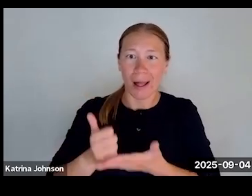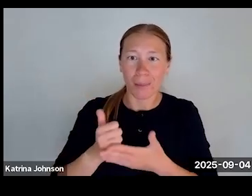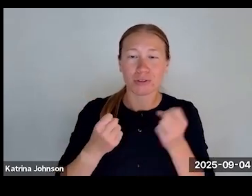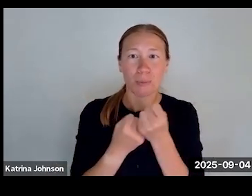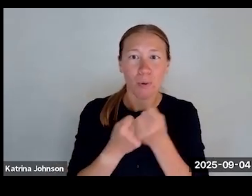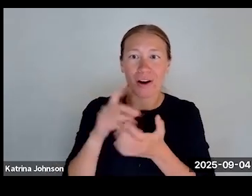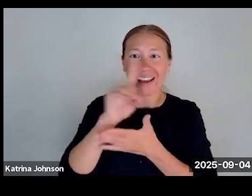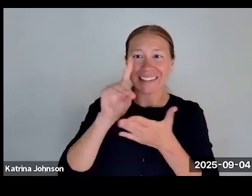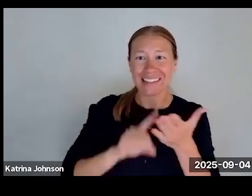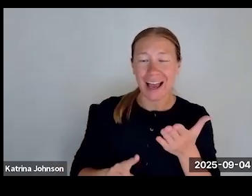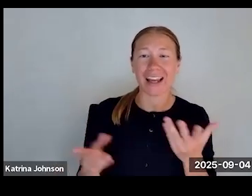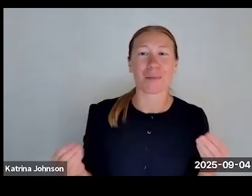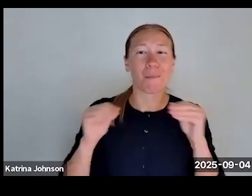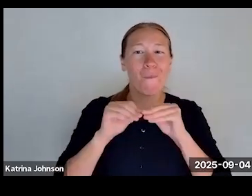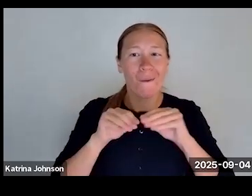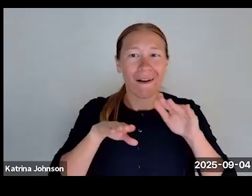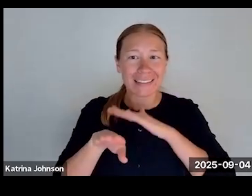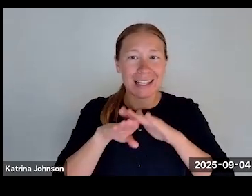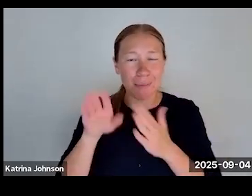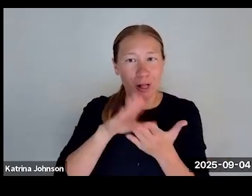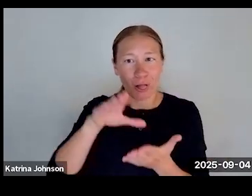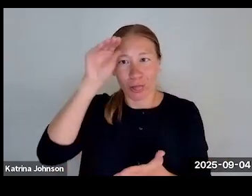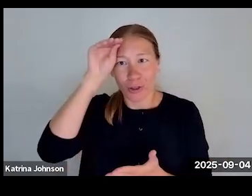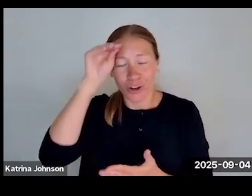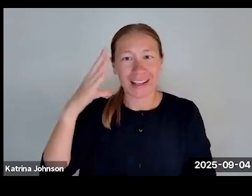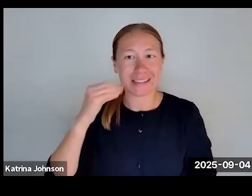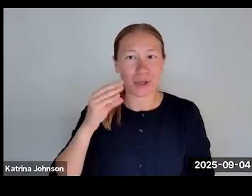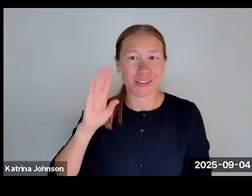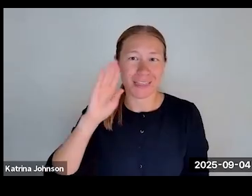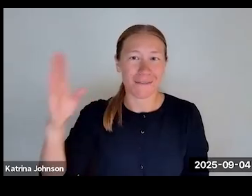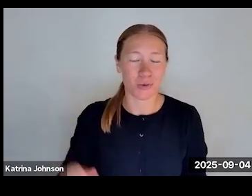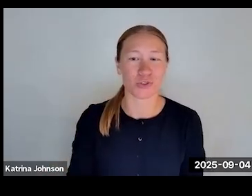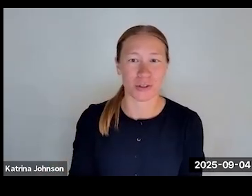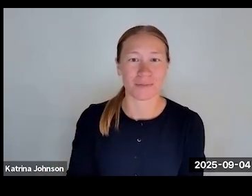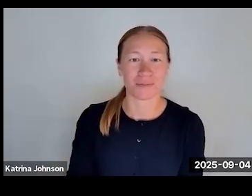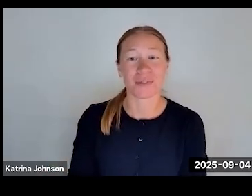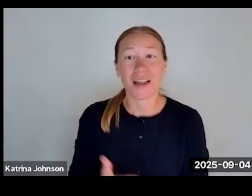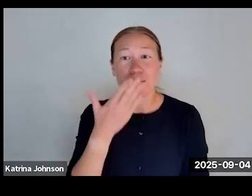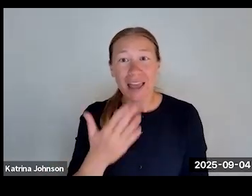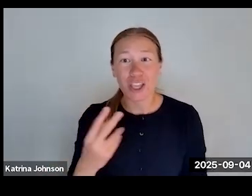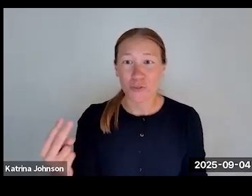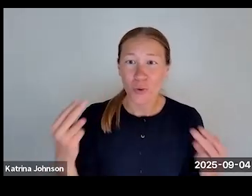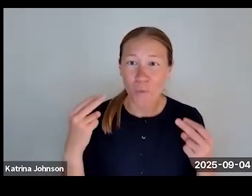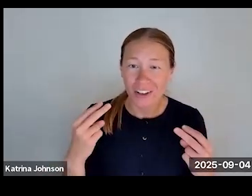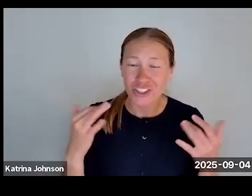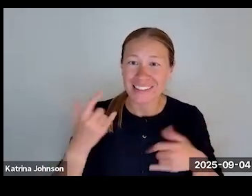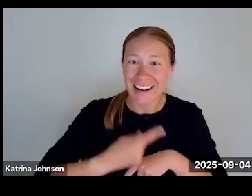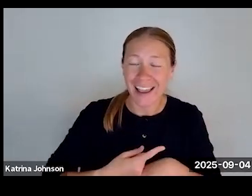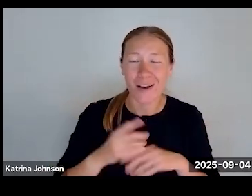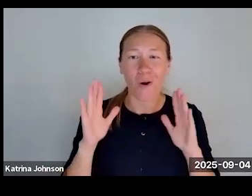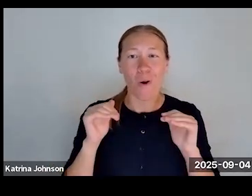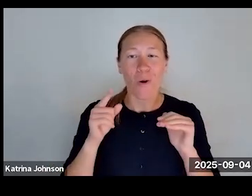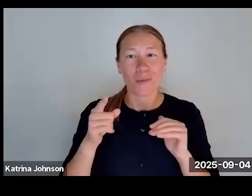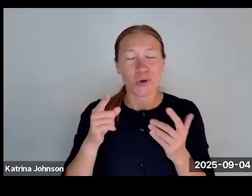even more accessible learning experiences in the future. Thank you for watching. We hope you find this